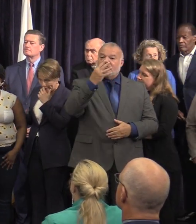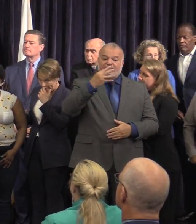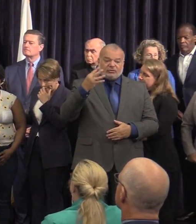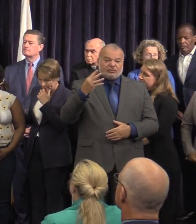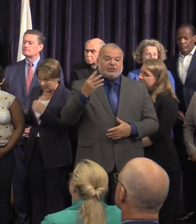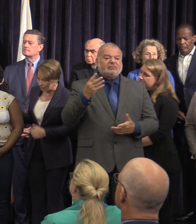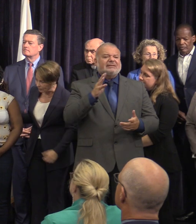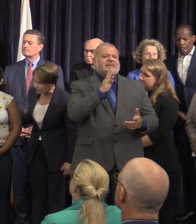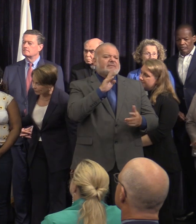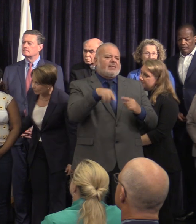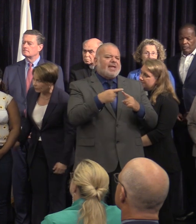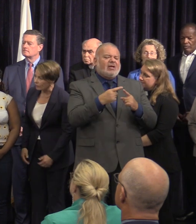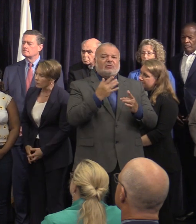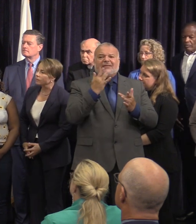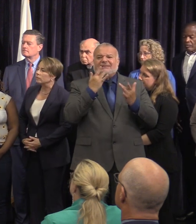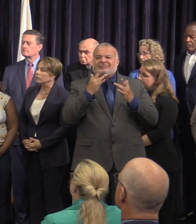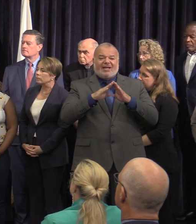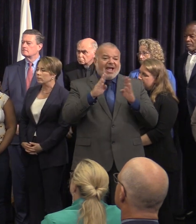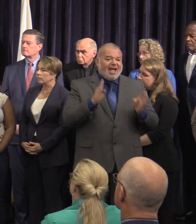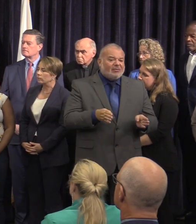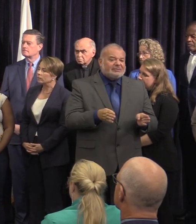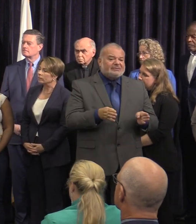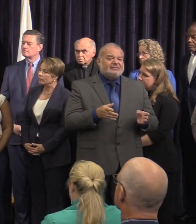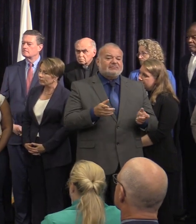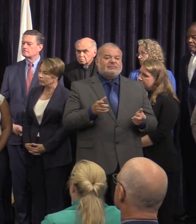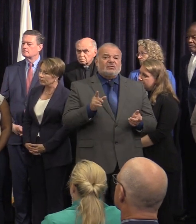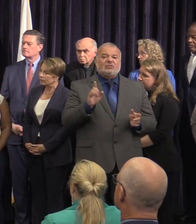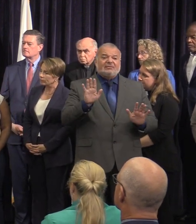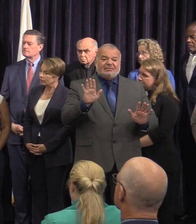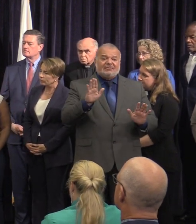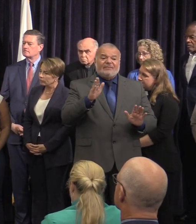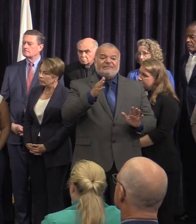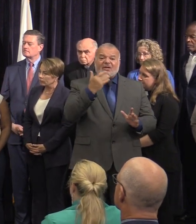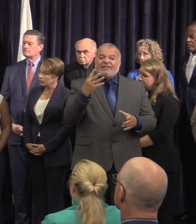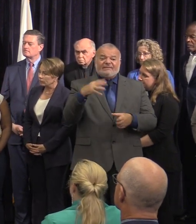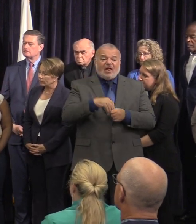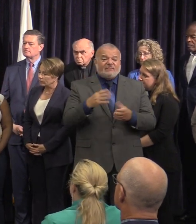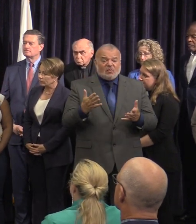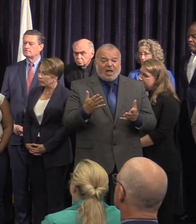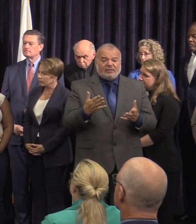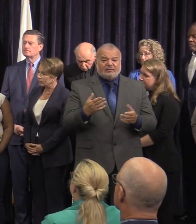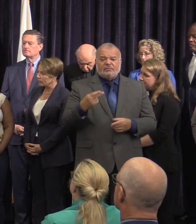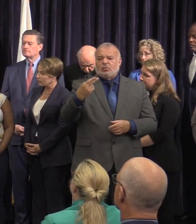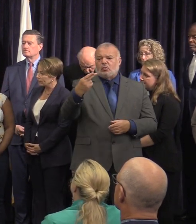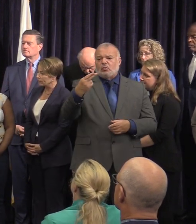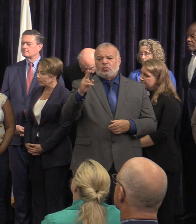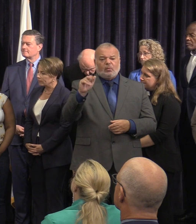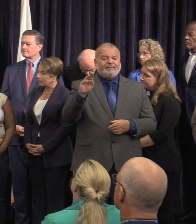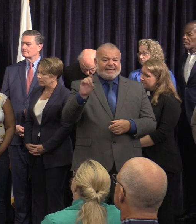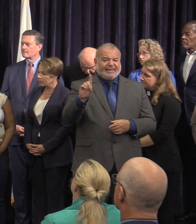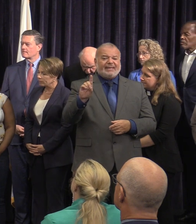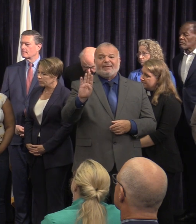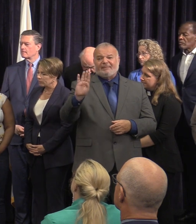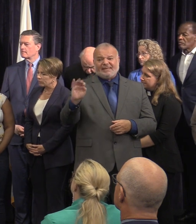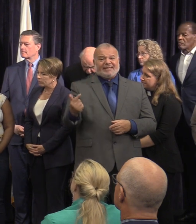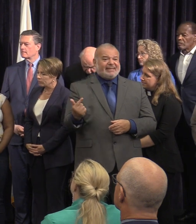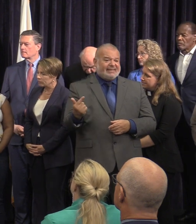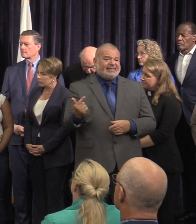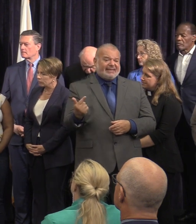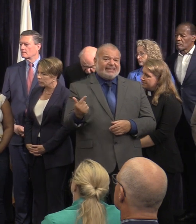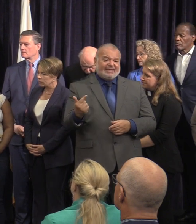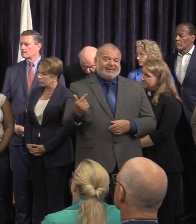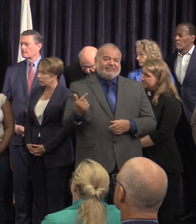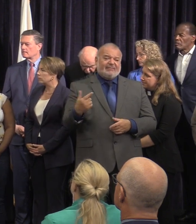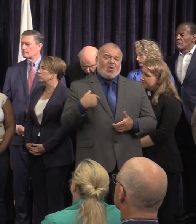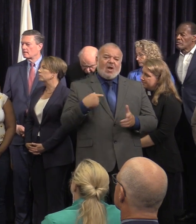we forget that we are talking about a real human being. And just to testify of, you know, who we are